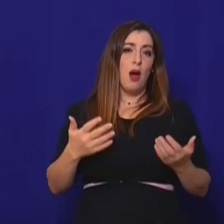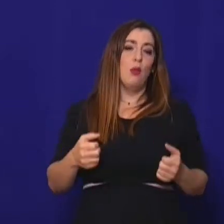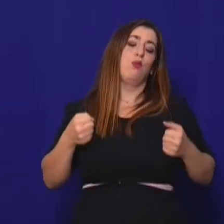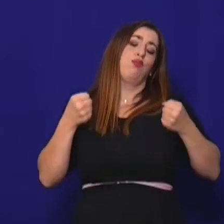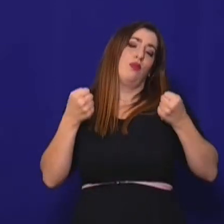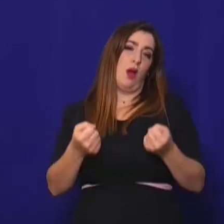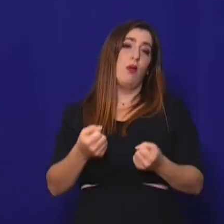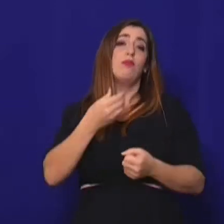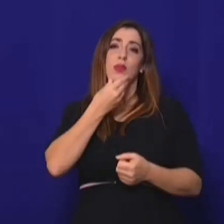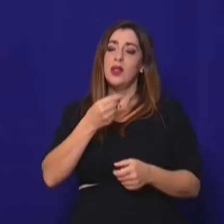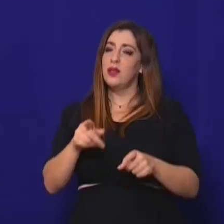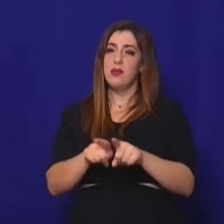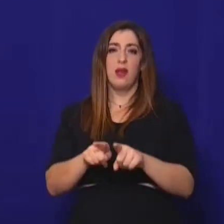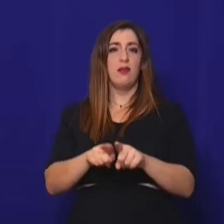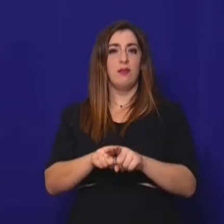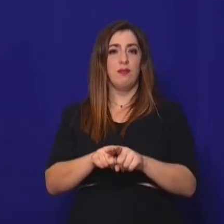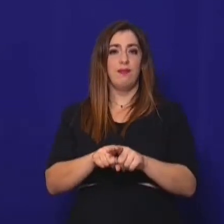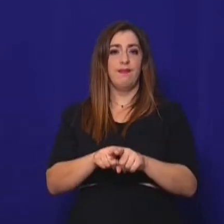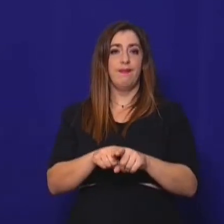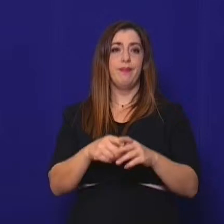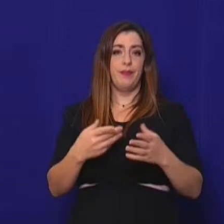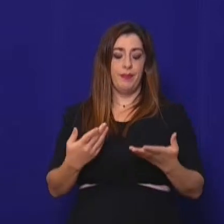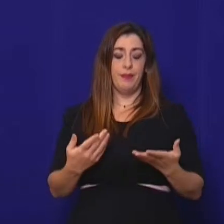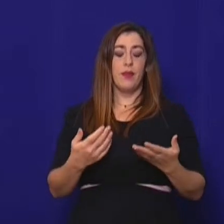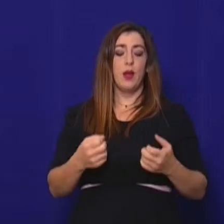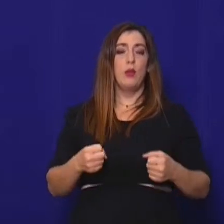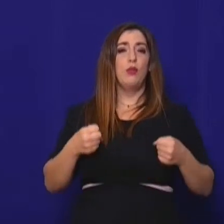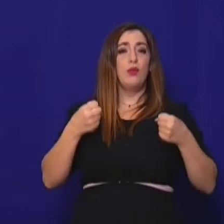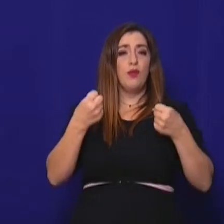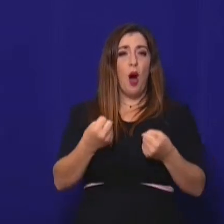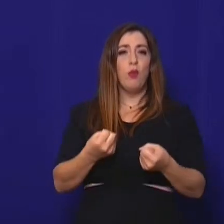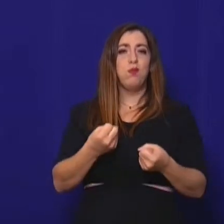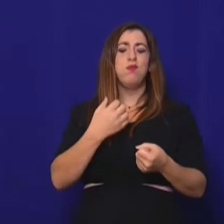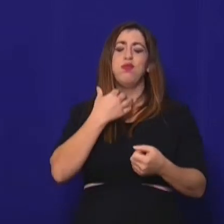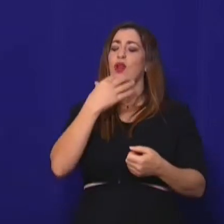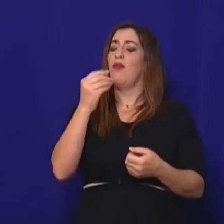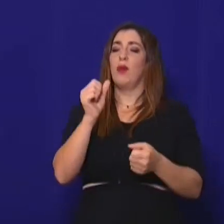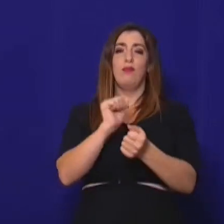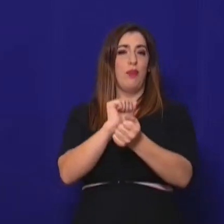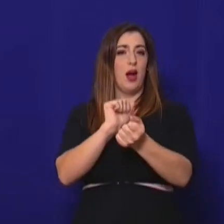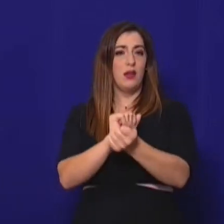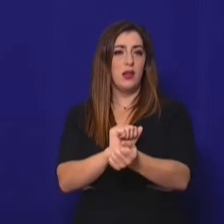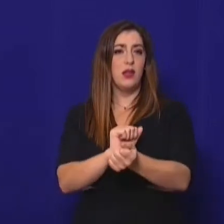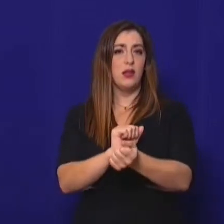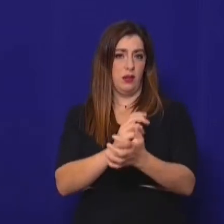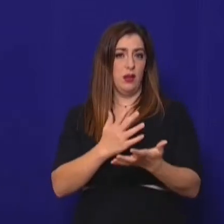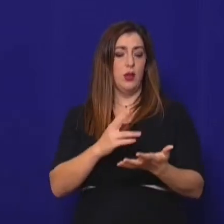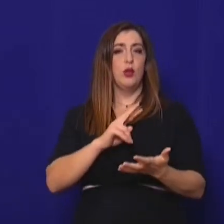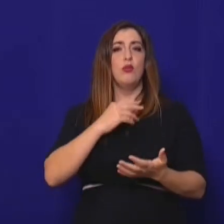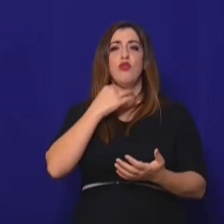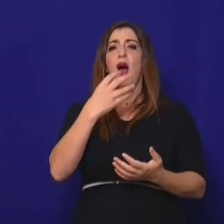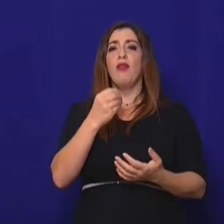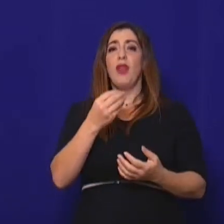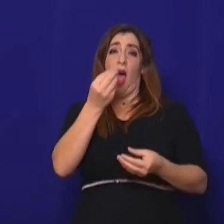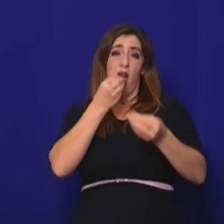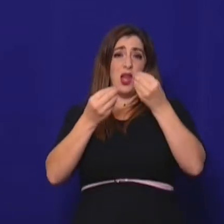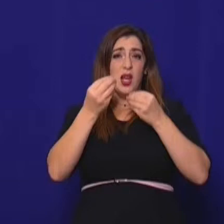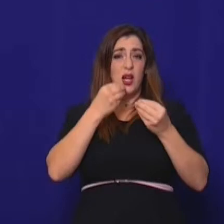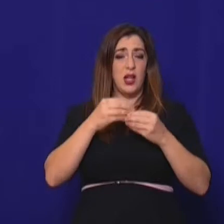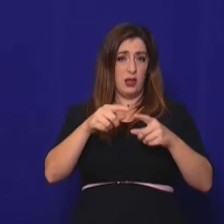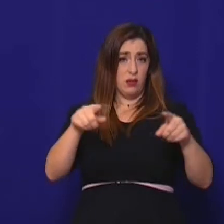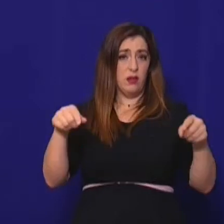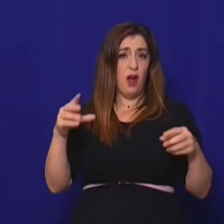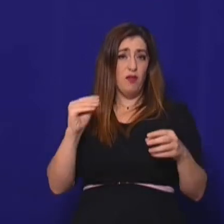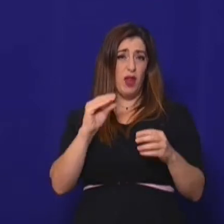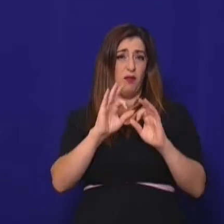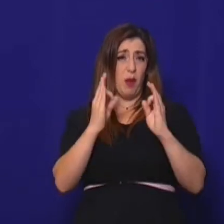dan il-miliet. Ħalli bekk il-miliet nkunu qegħdin nistgħu noffru l-aħjar rigal li nistgħu nagħtu lil dawk in-nies